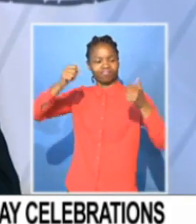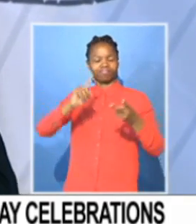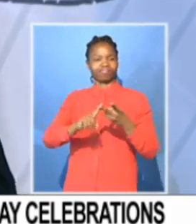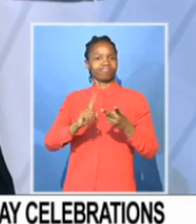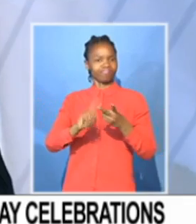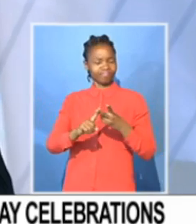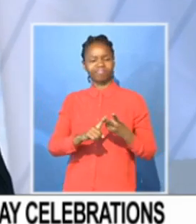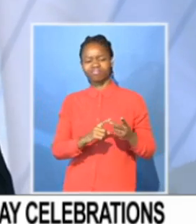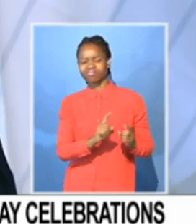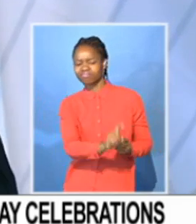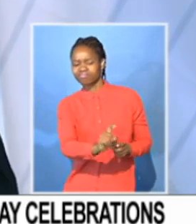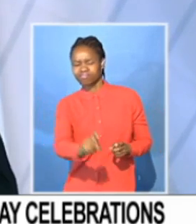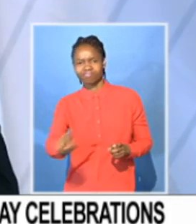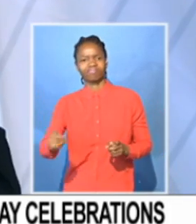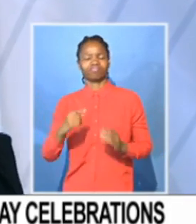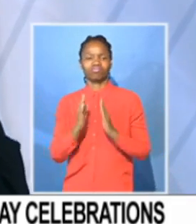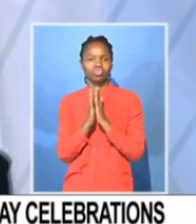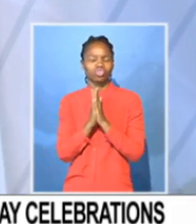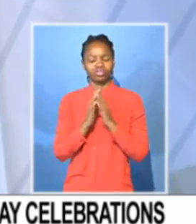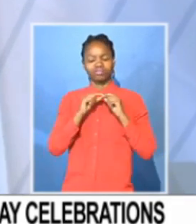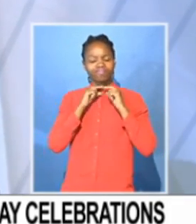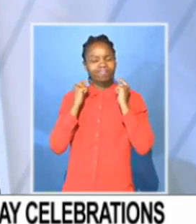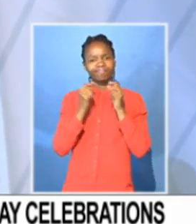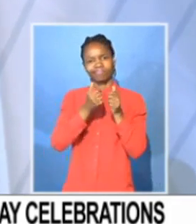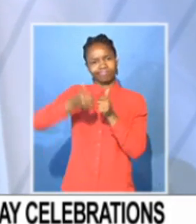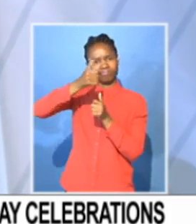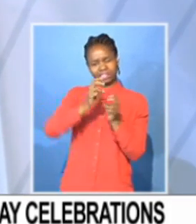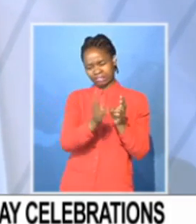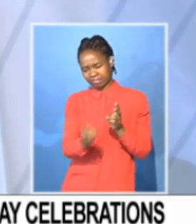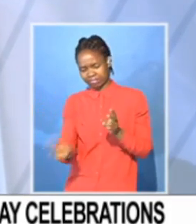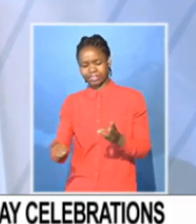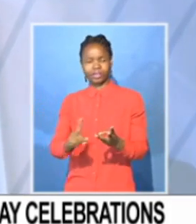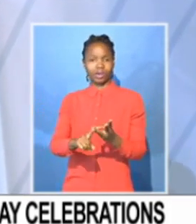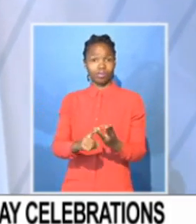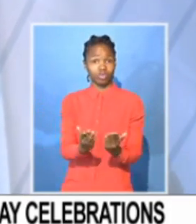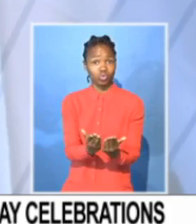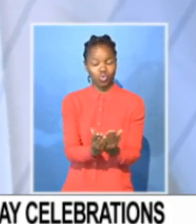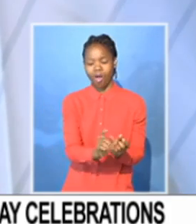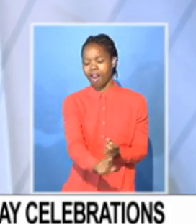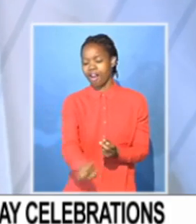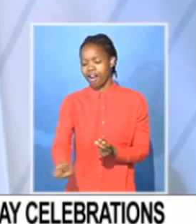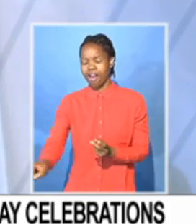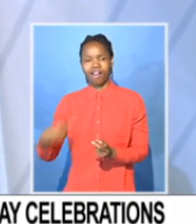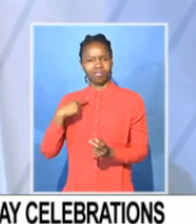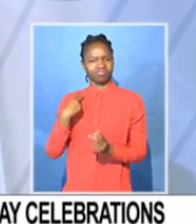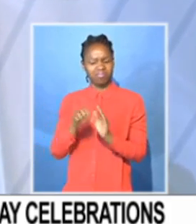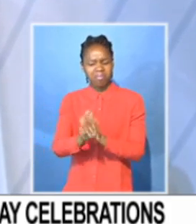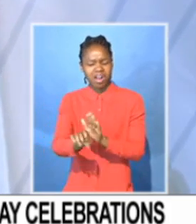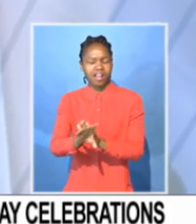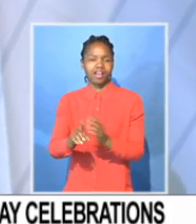traditional healers, religious communities, schools, and media